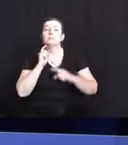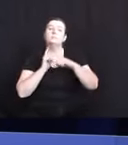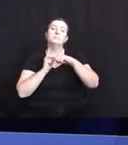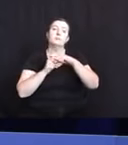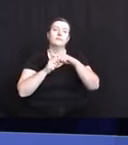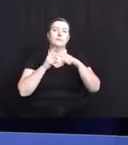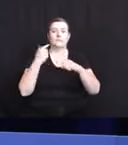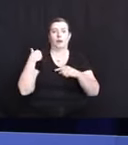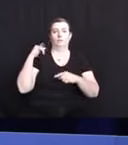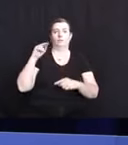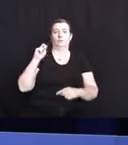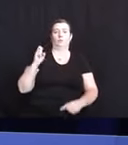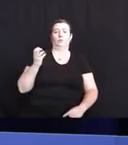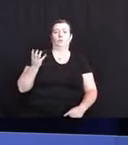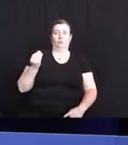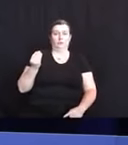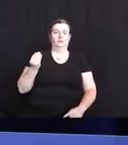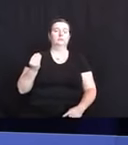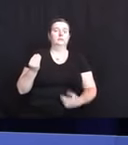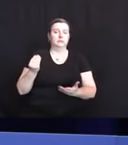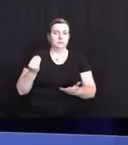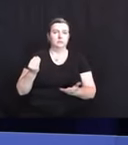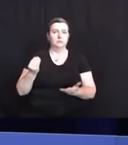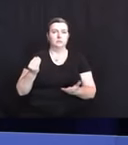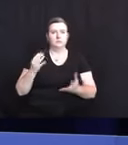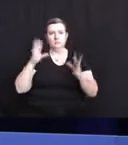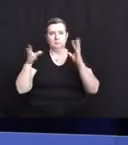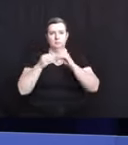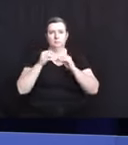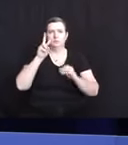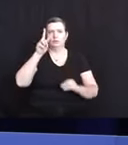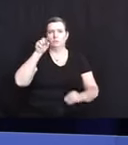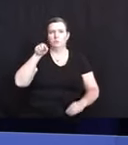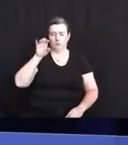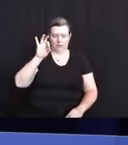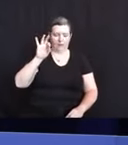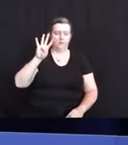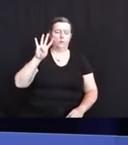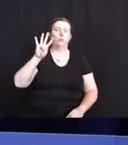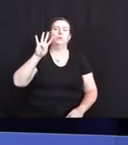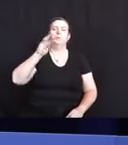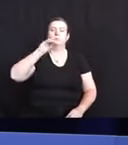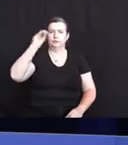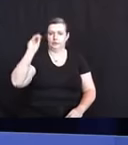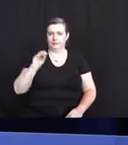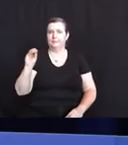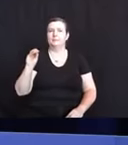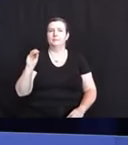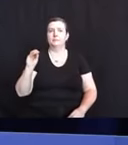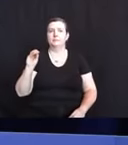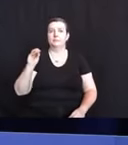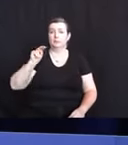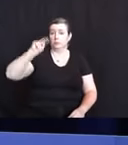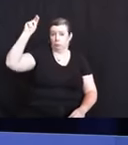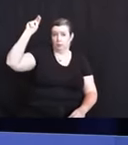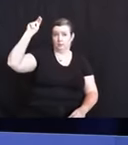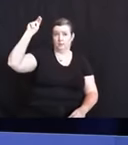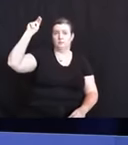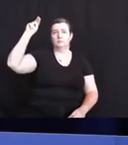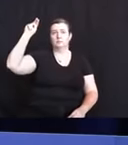14th in New Jersey overall is 2.94%. The northern part of the state is